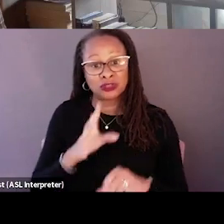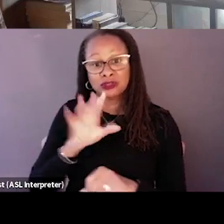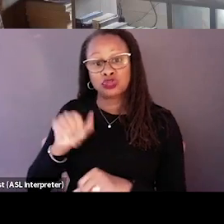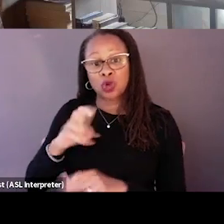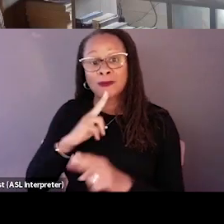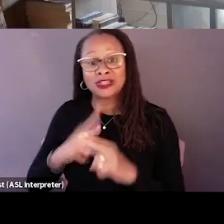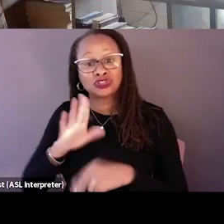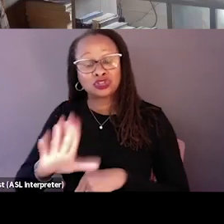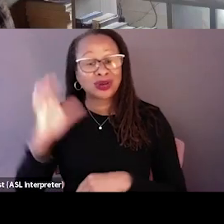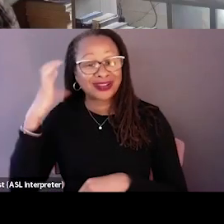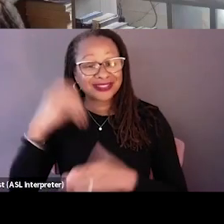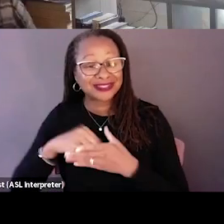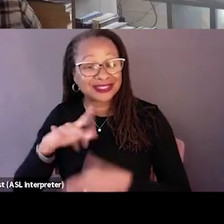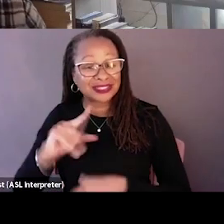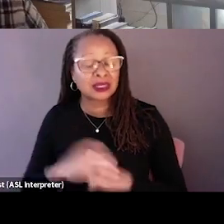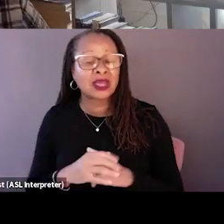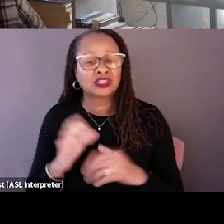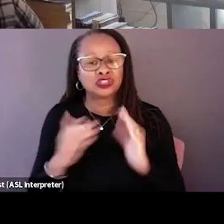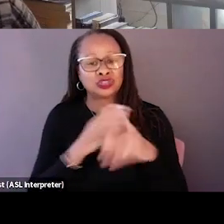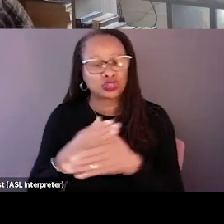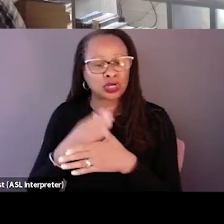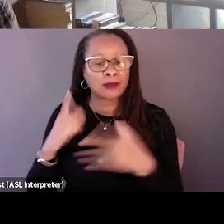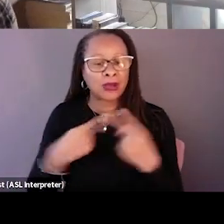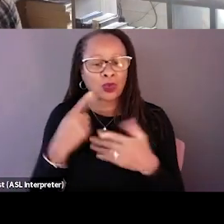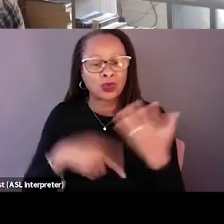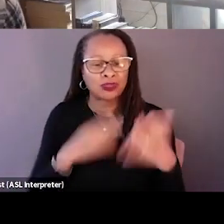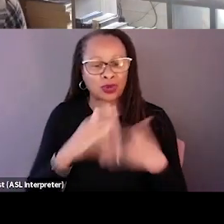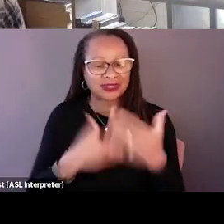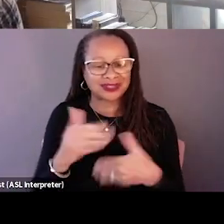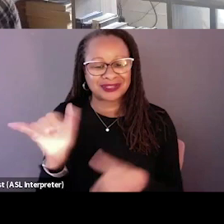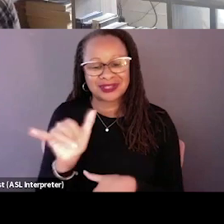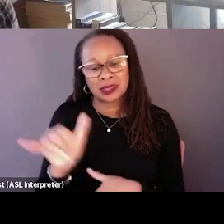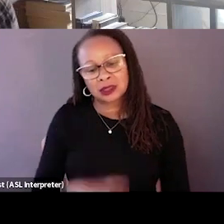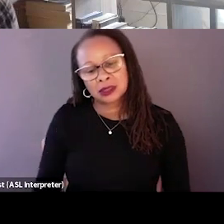Could you just share a little bit about what that process was like?